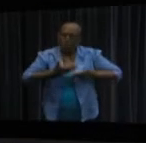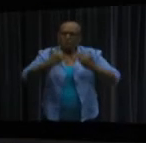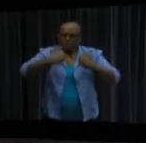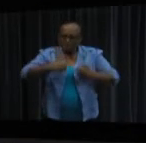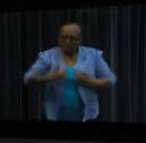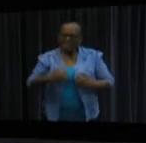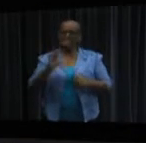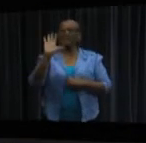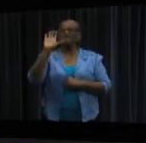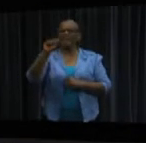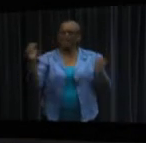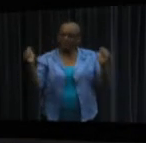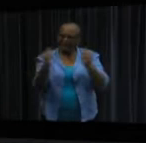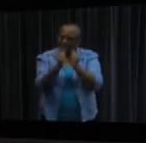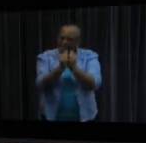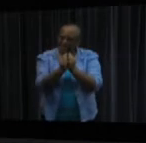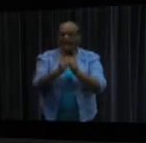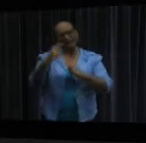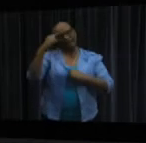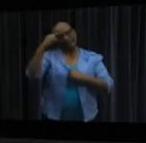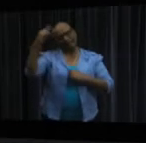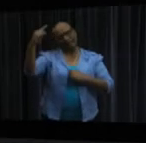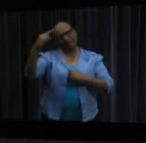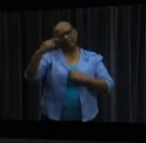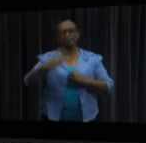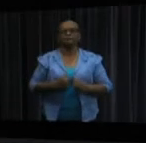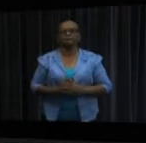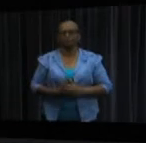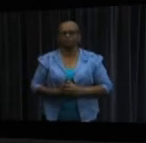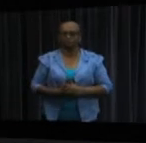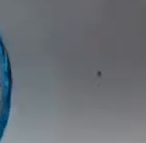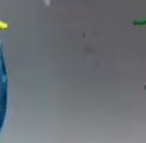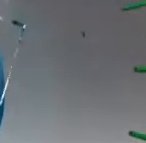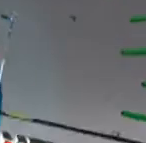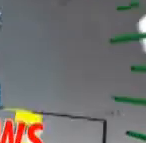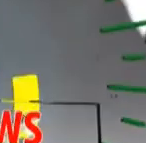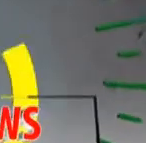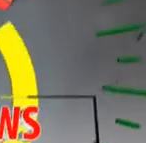the Service Club celebrated its 50th anniversary.